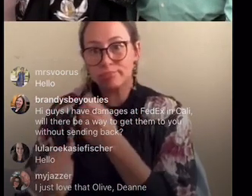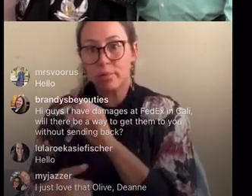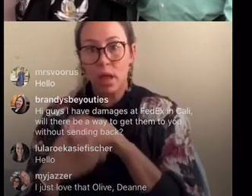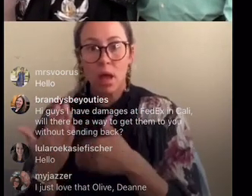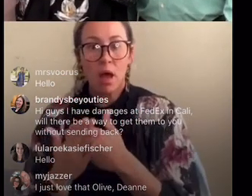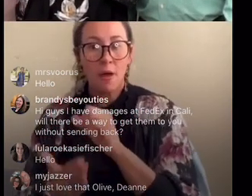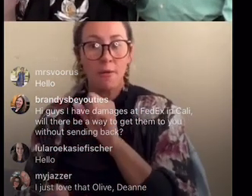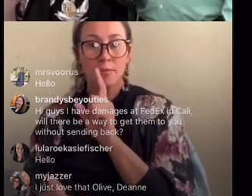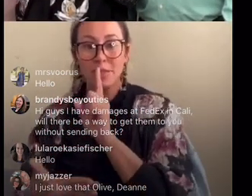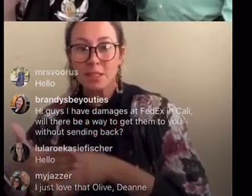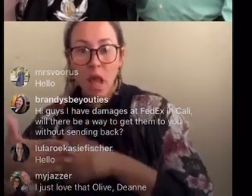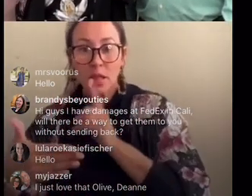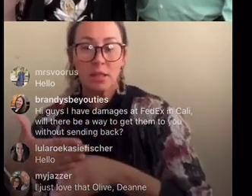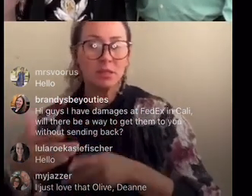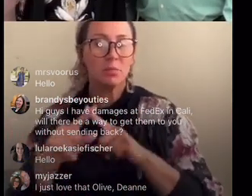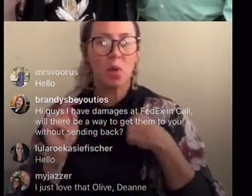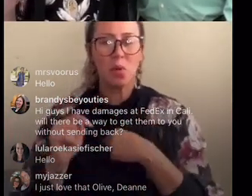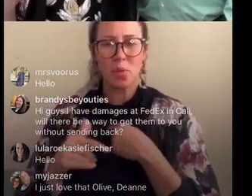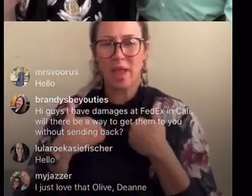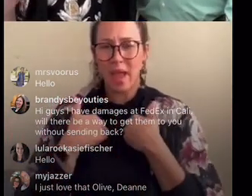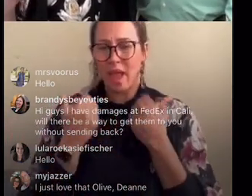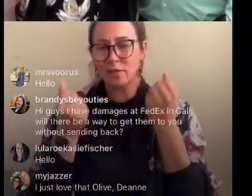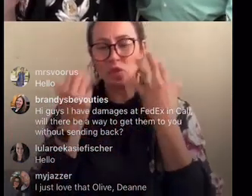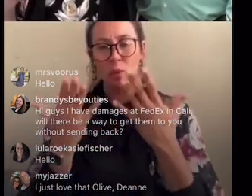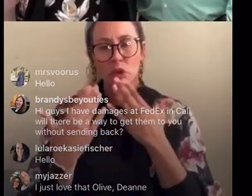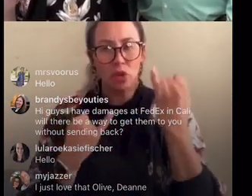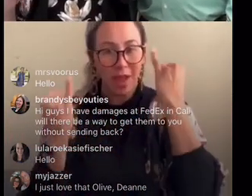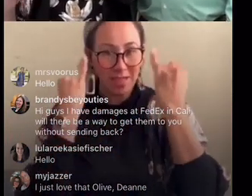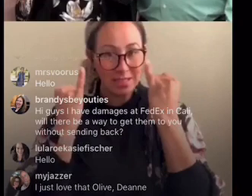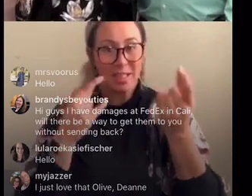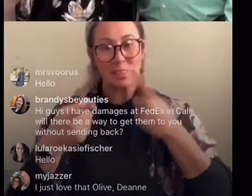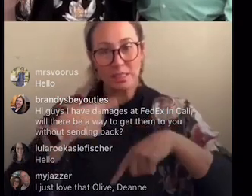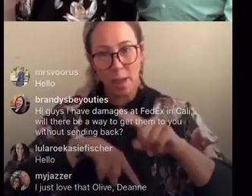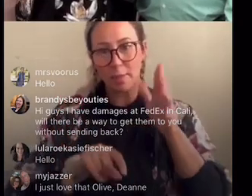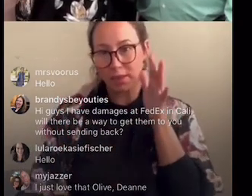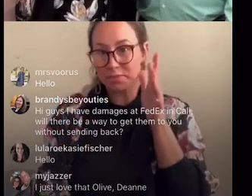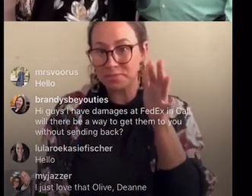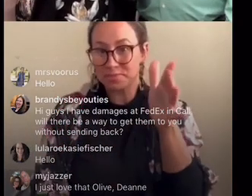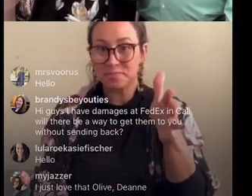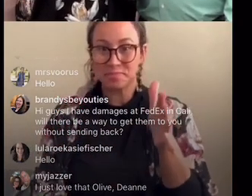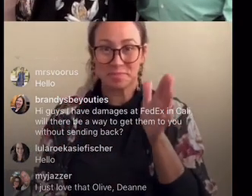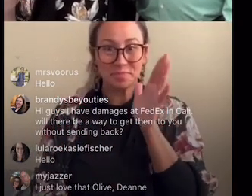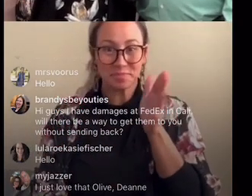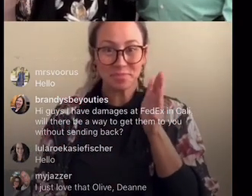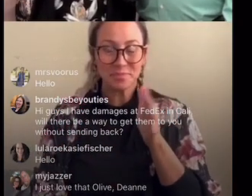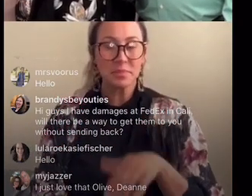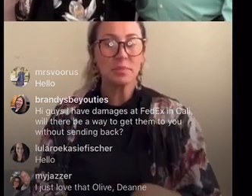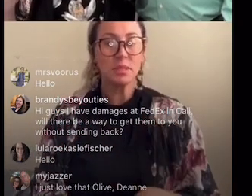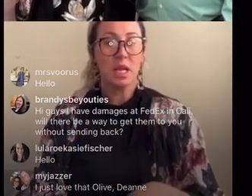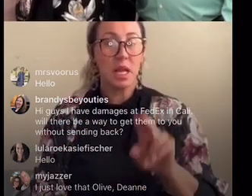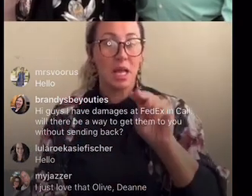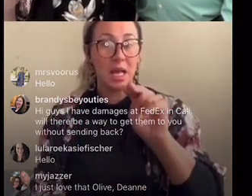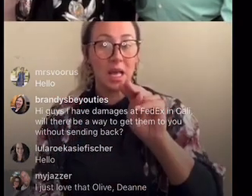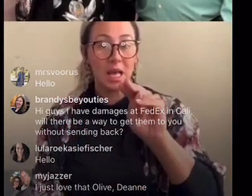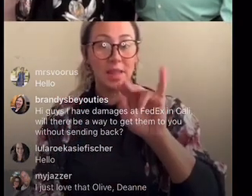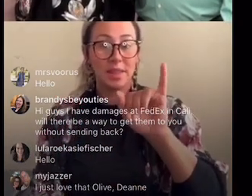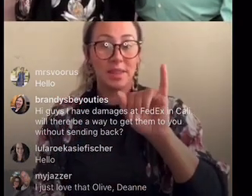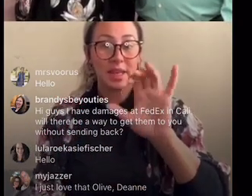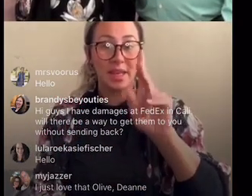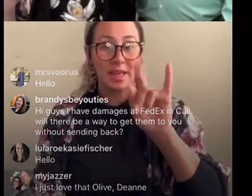We got good ideas up in the making and coming forward. You guys, the Nikki is